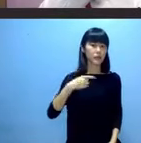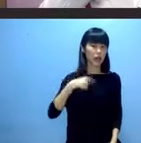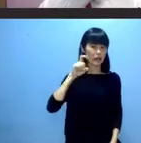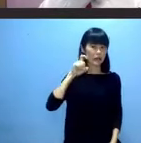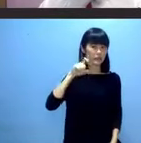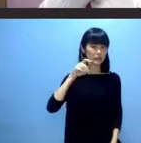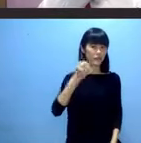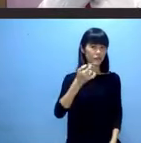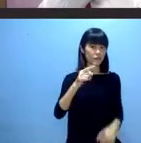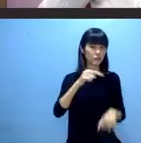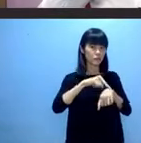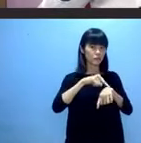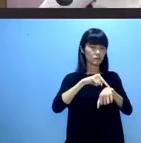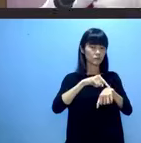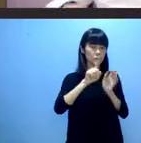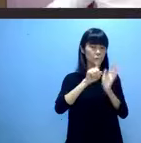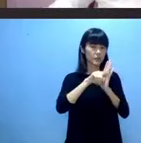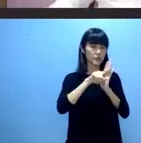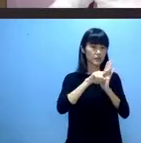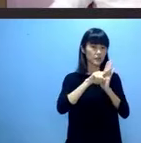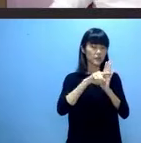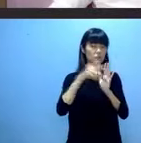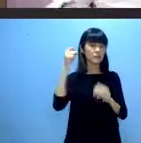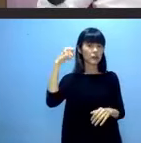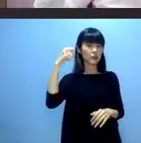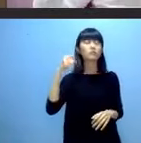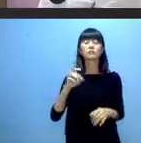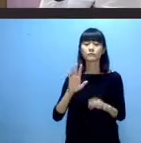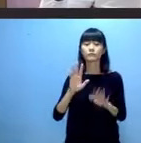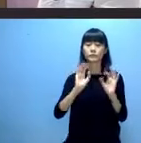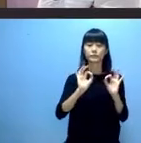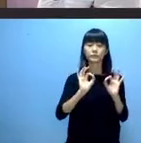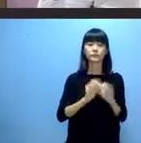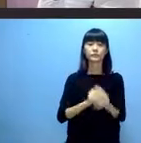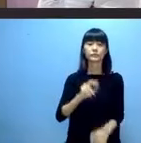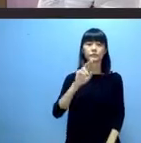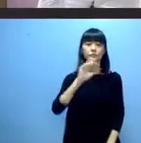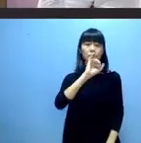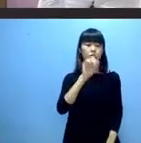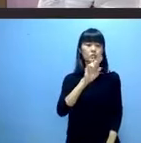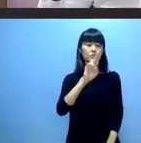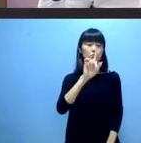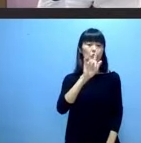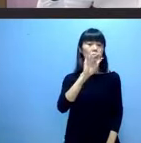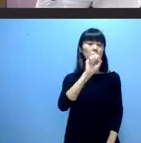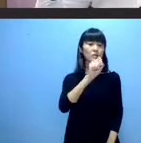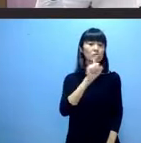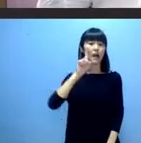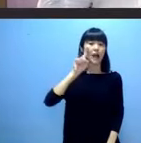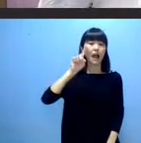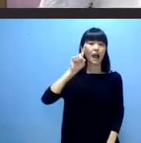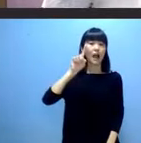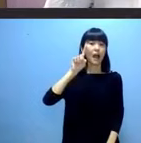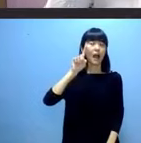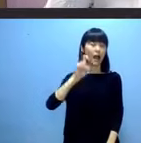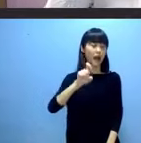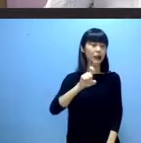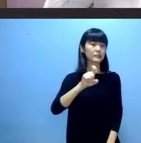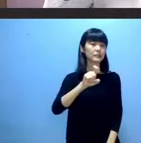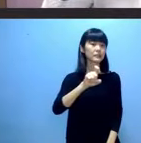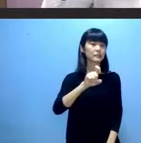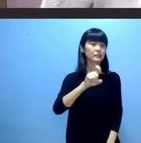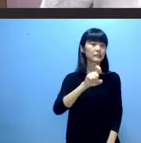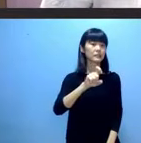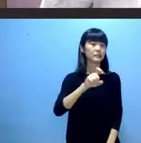Let me know if I need. Oh, okay. Yeah. So Julius Axel, he asked if you had any tips to keep mentally